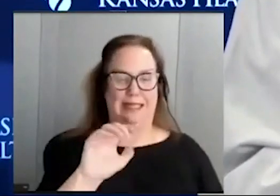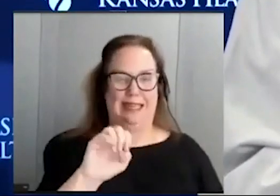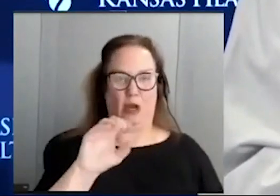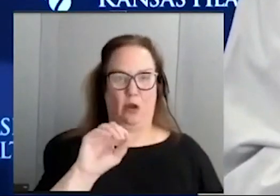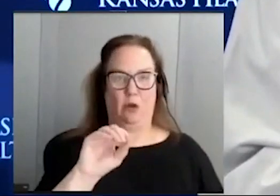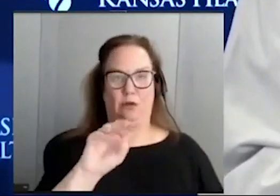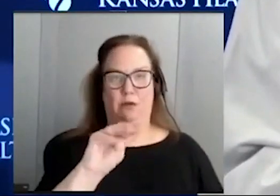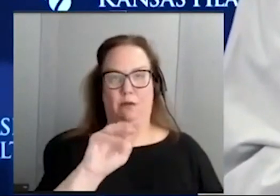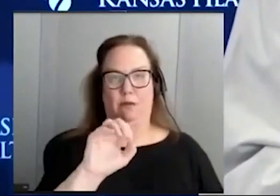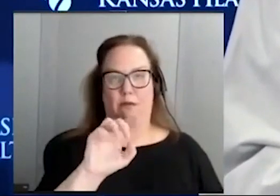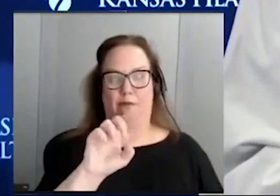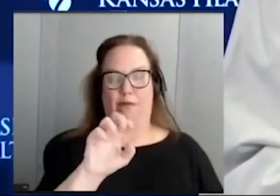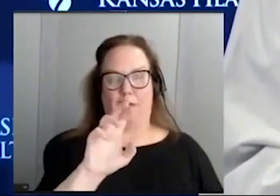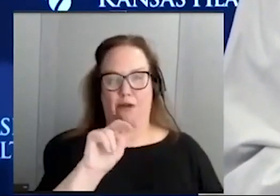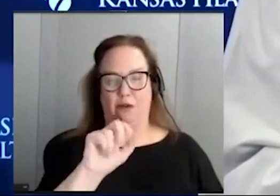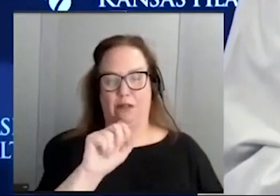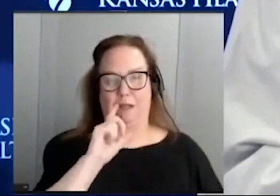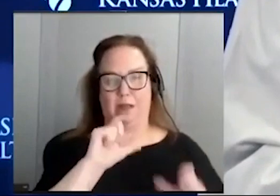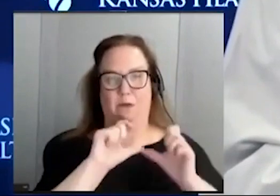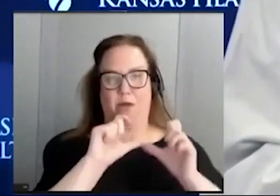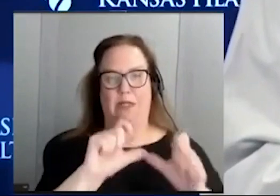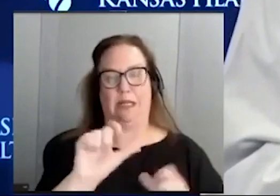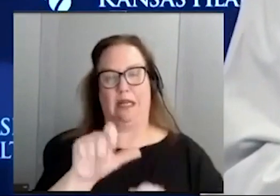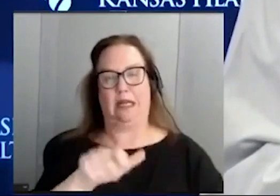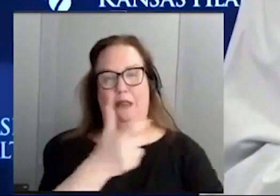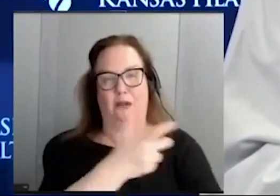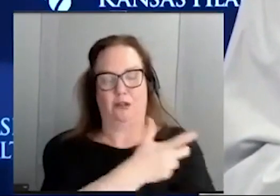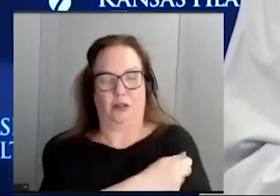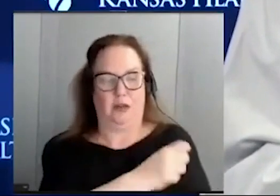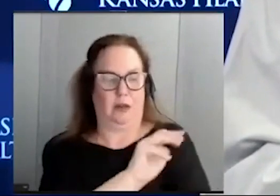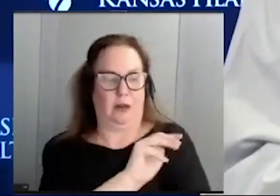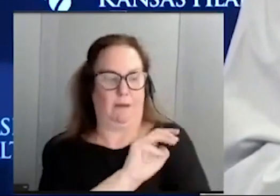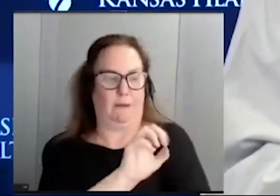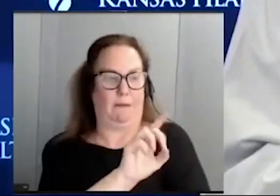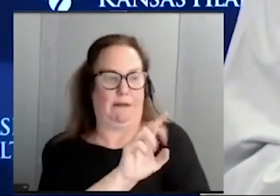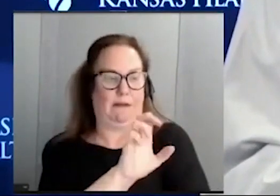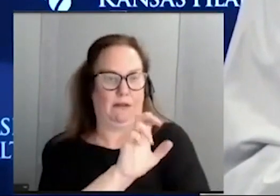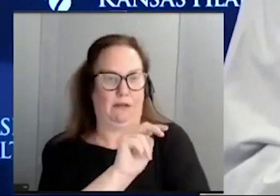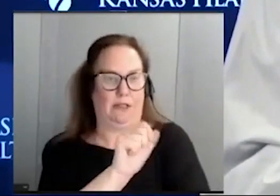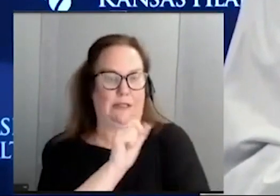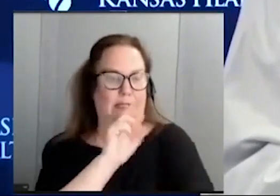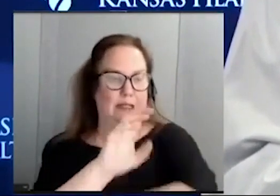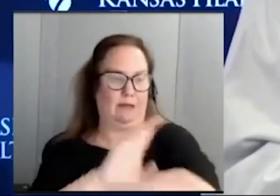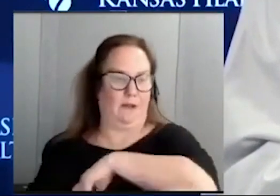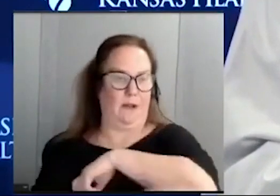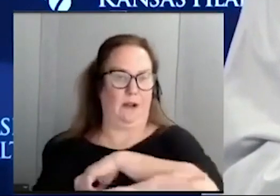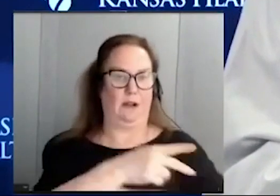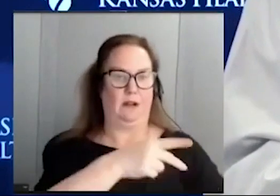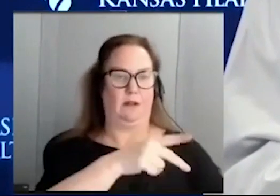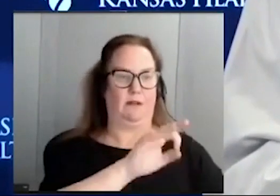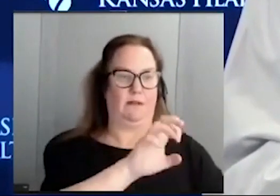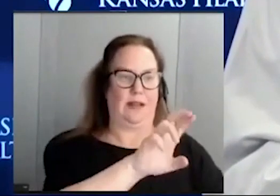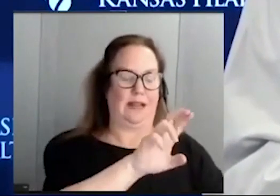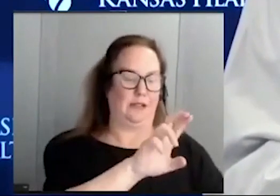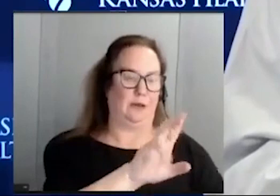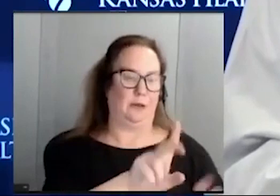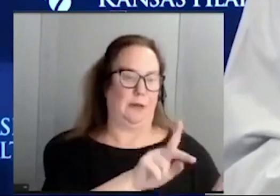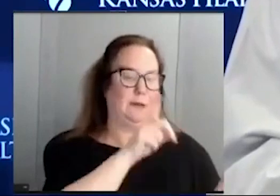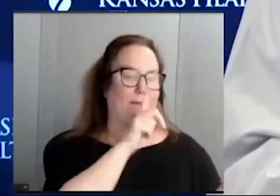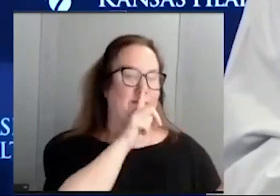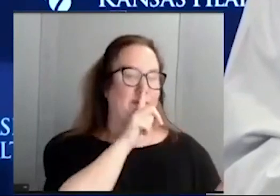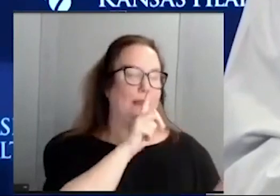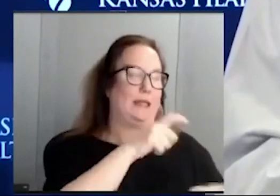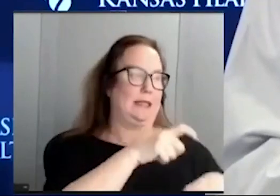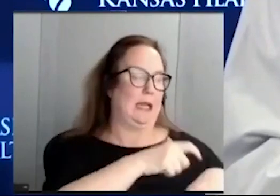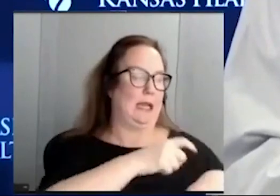saying, well, we think we're going to need another shot. Moderna's folks are saying probably in the fall. Pfizer's folks haven't been just talking about the timing of it yet,